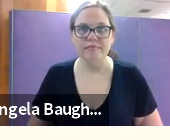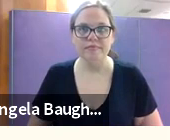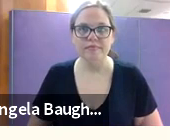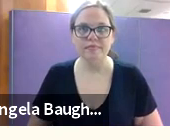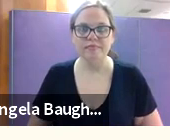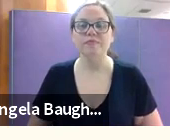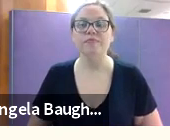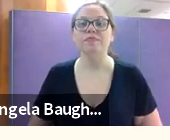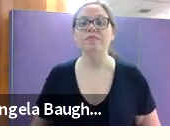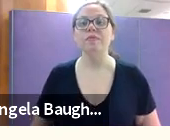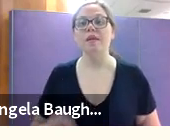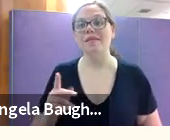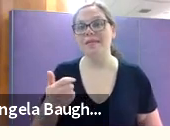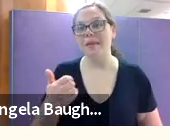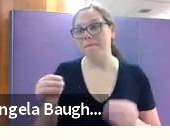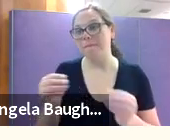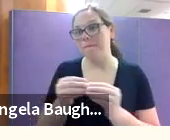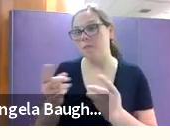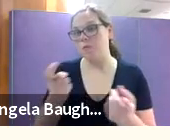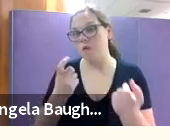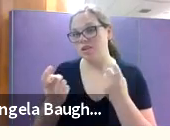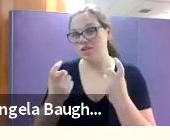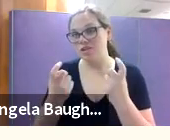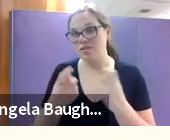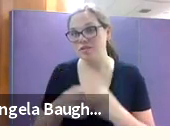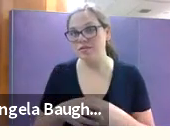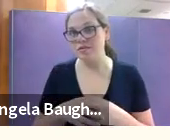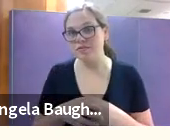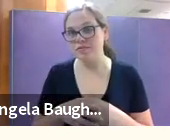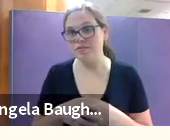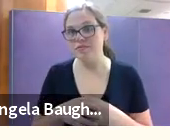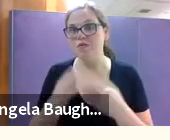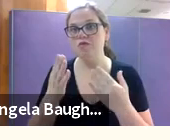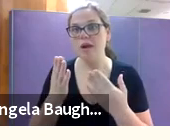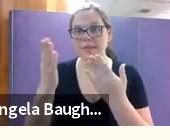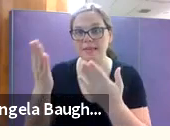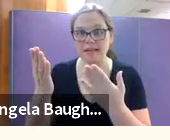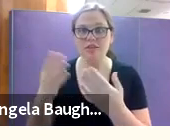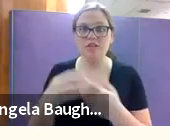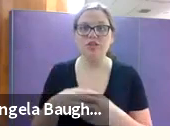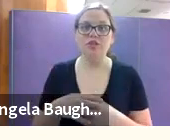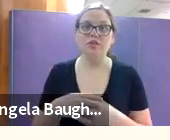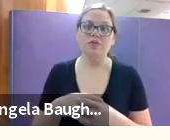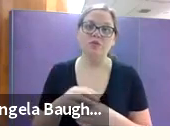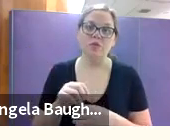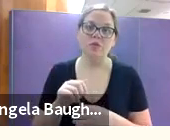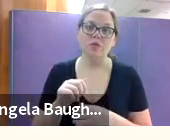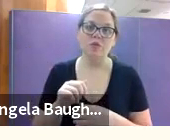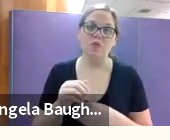Okay, so any other questions on the recommendation or the allocation